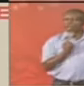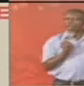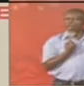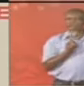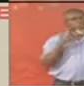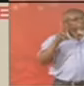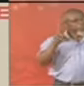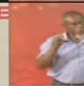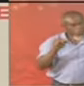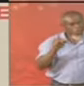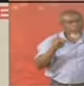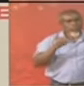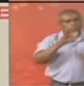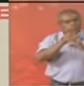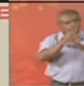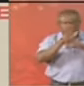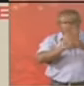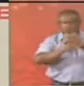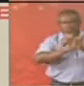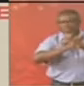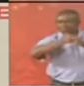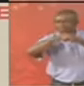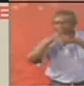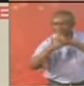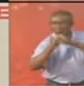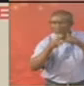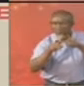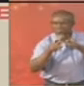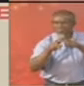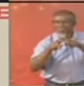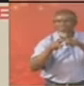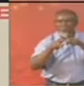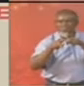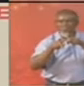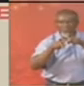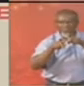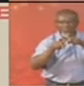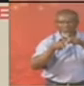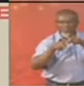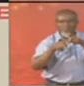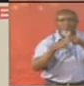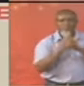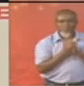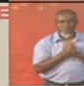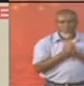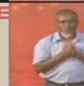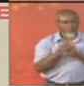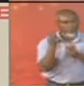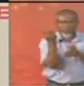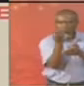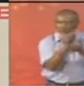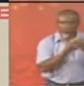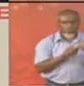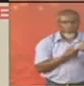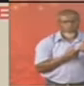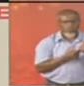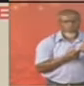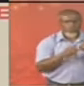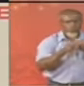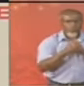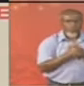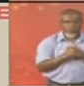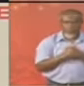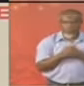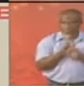other people, and we're protecting them from when we don't even know that we're ill. So we protect both ourselves and others by the wearing